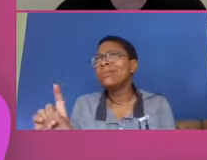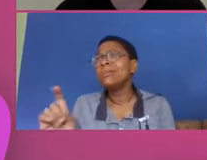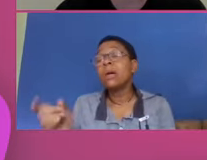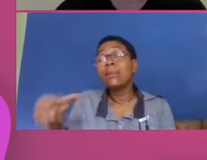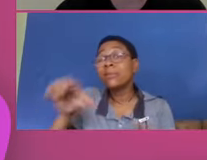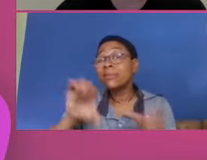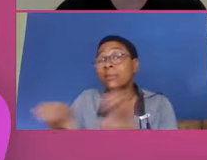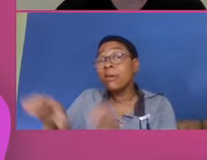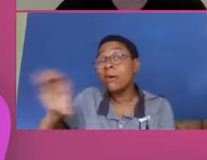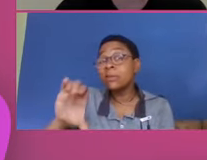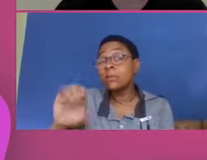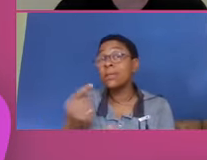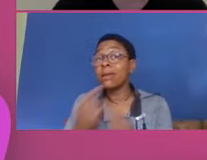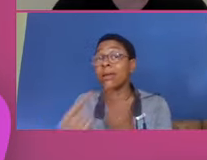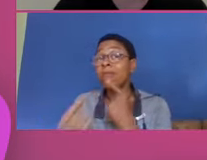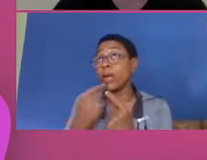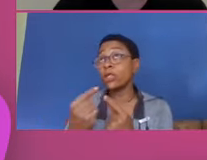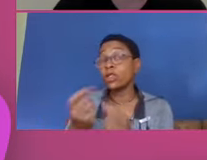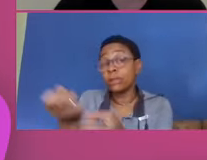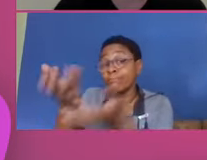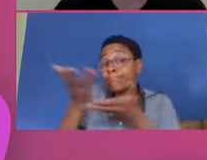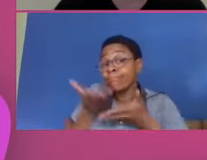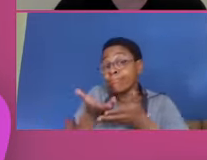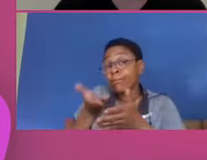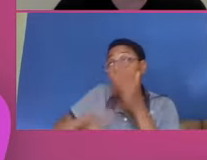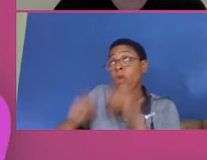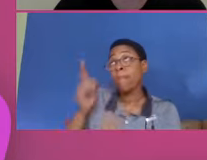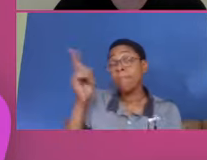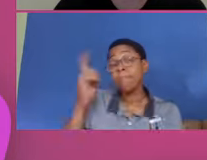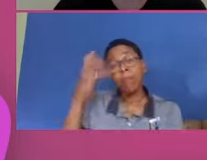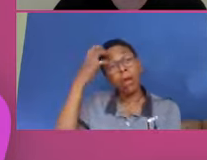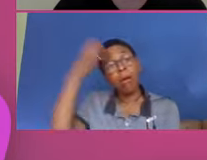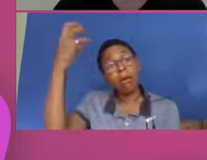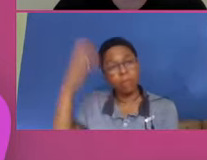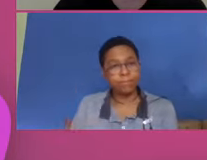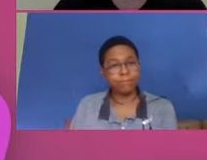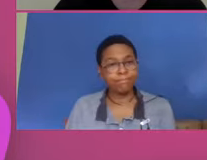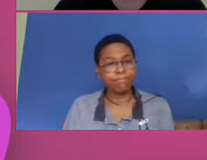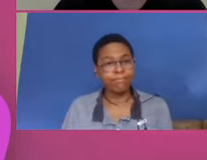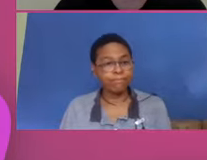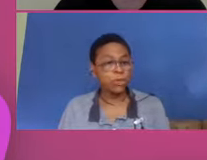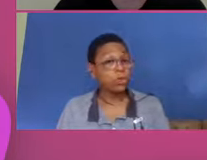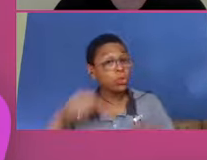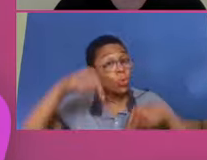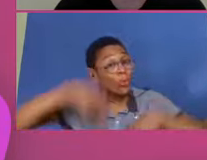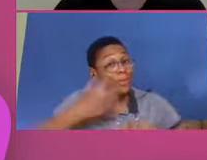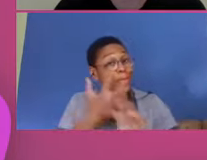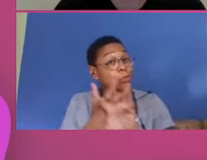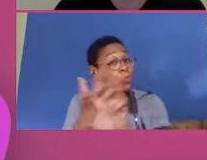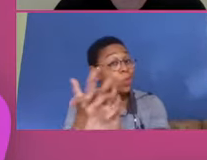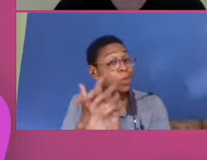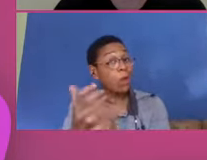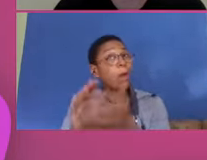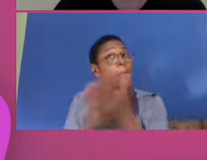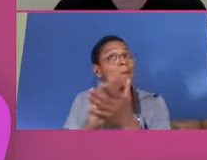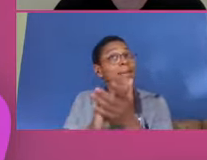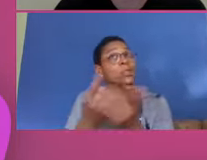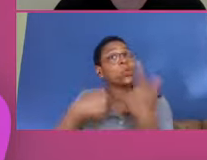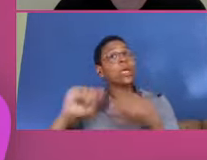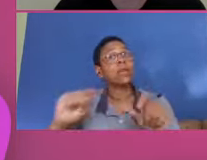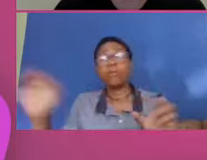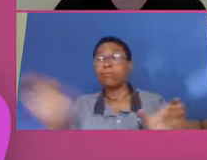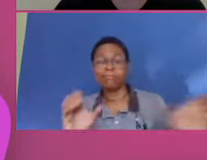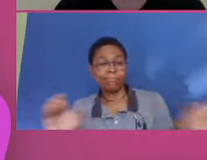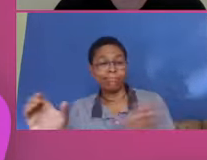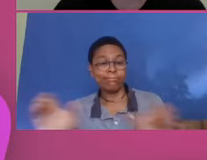As such, through these webinars, we aim to provide a space to consult with experts, raise questions, and identify issues and